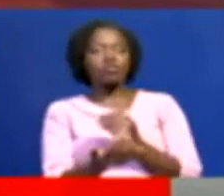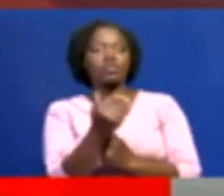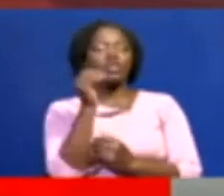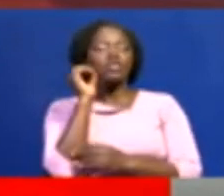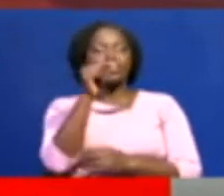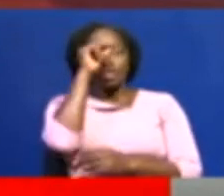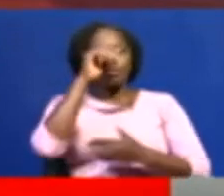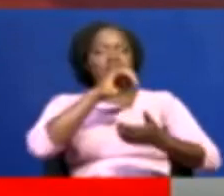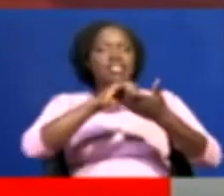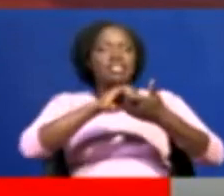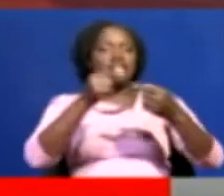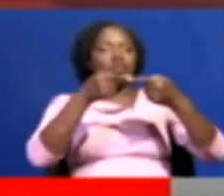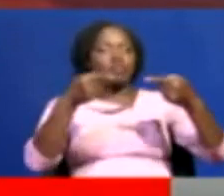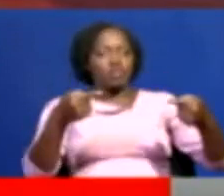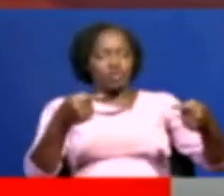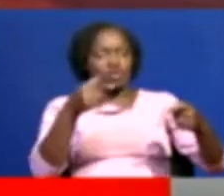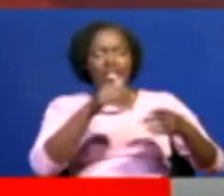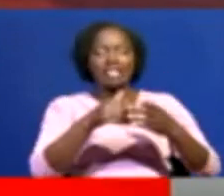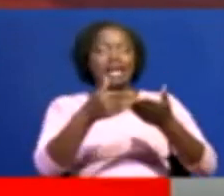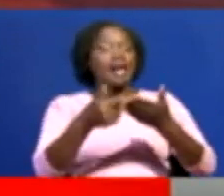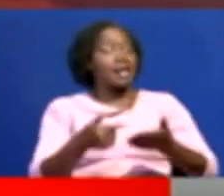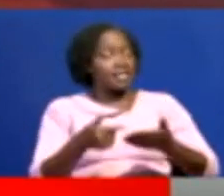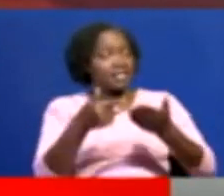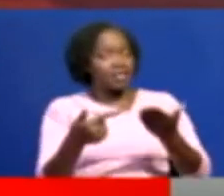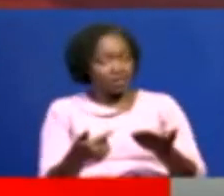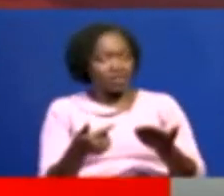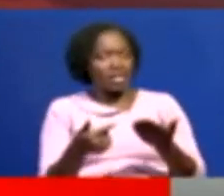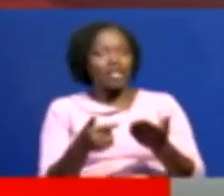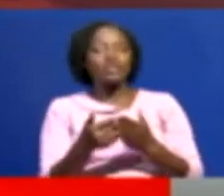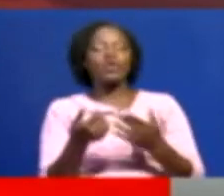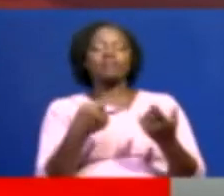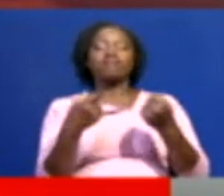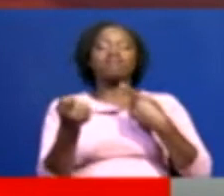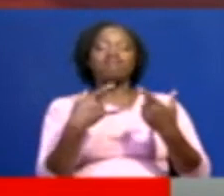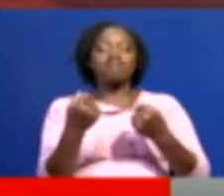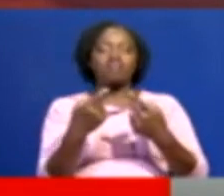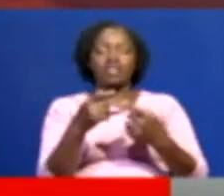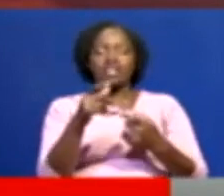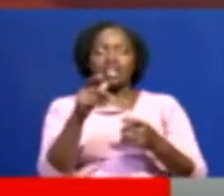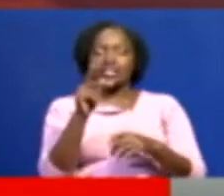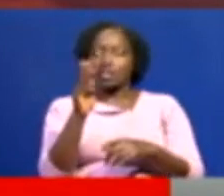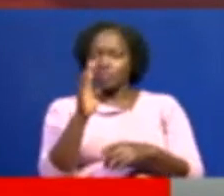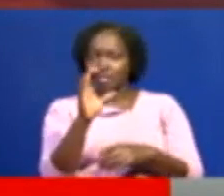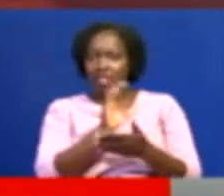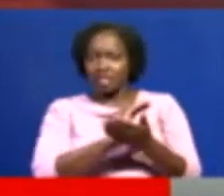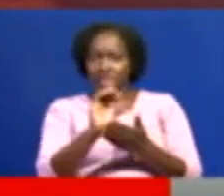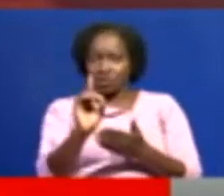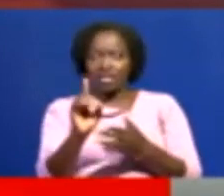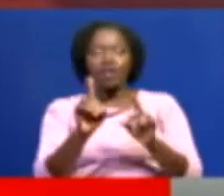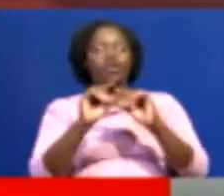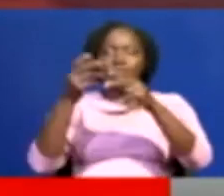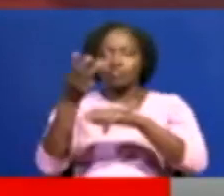the government engage the opposition in a dialogue? You can reach out to us at KBC Channel 1, at Abdiaziz Hashim, on all